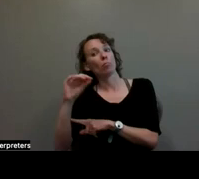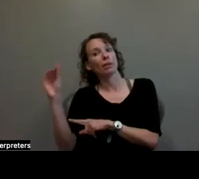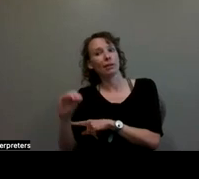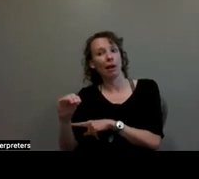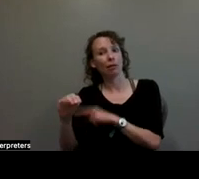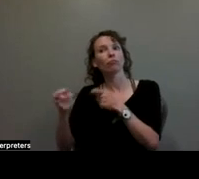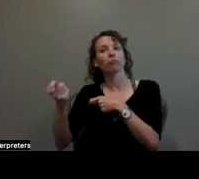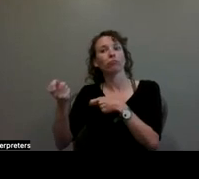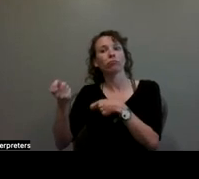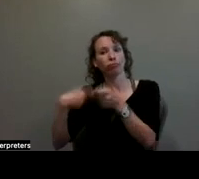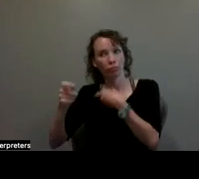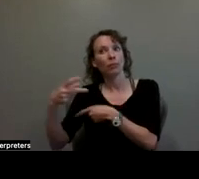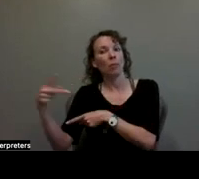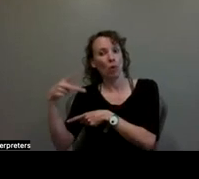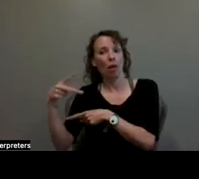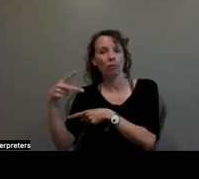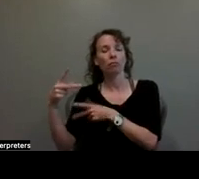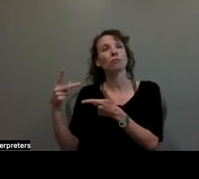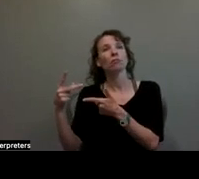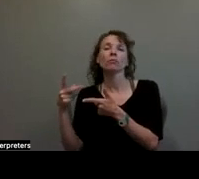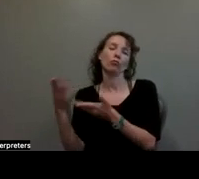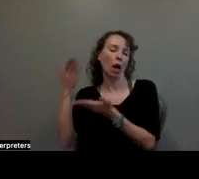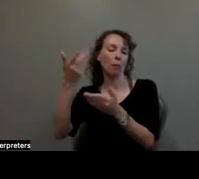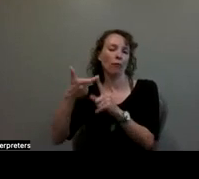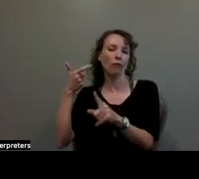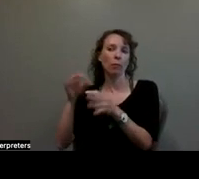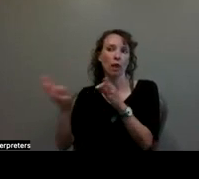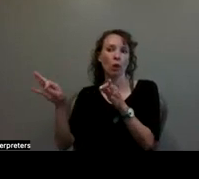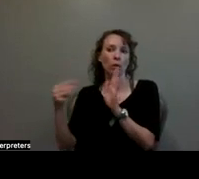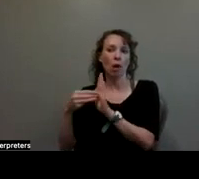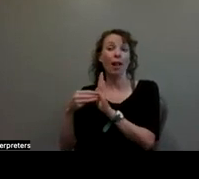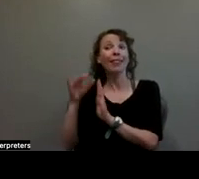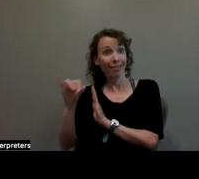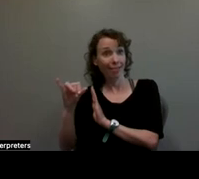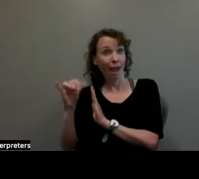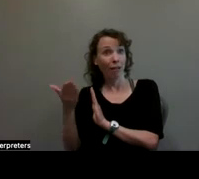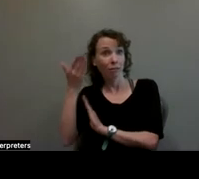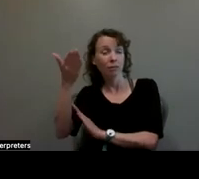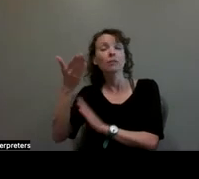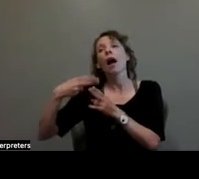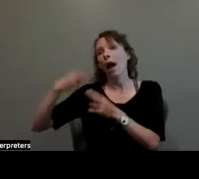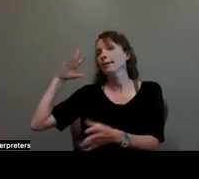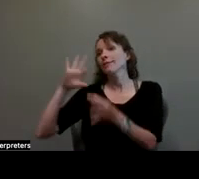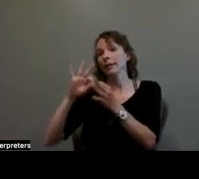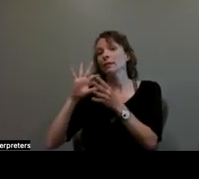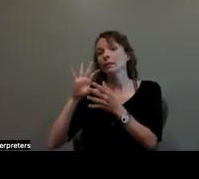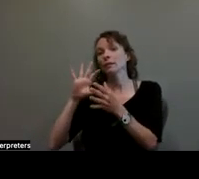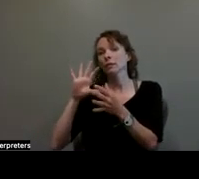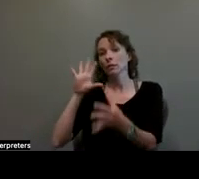the proline that was recommended by the language model, and that mutation was the highest fitness mutation for that evolutionary trajectory.